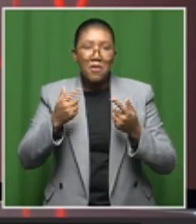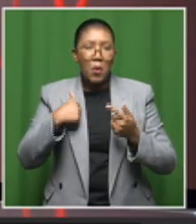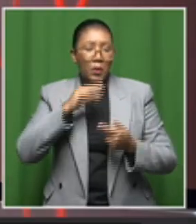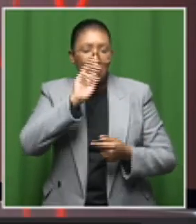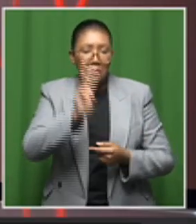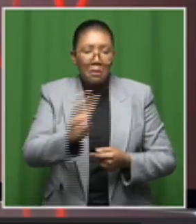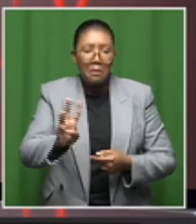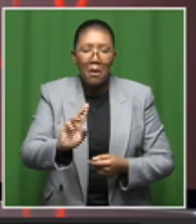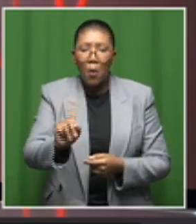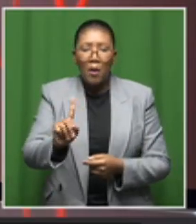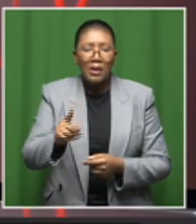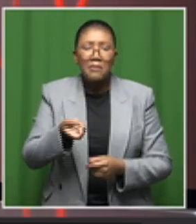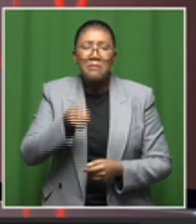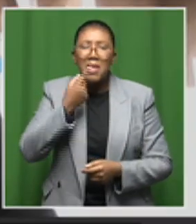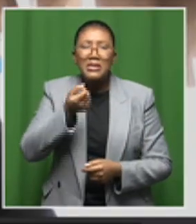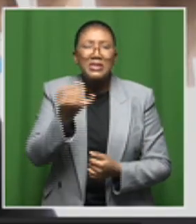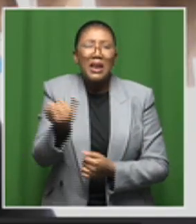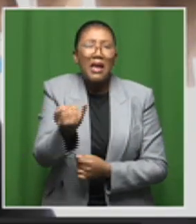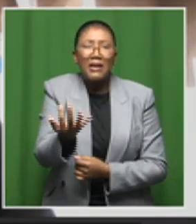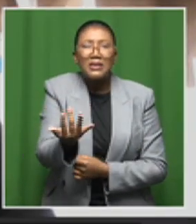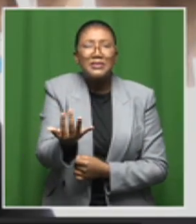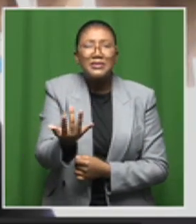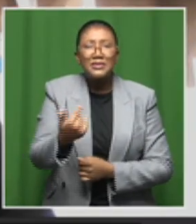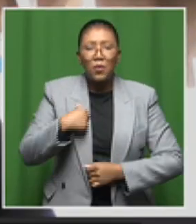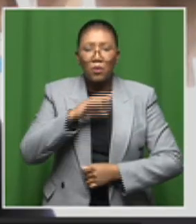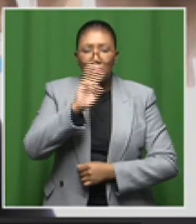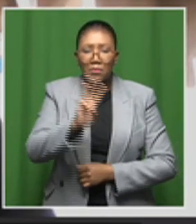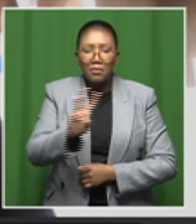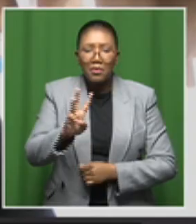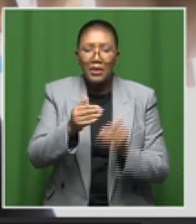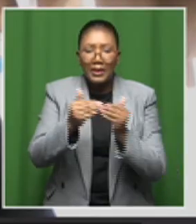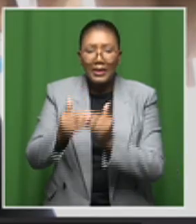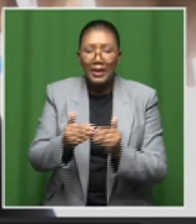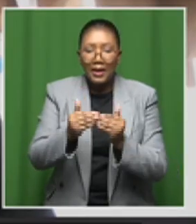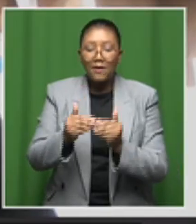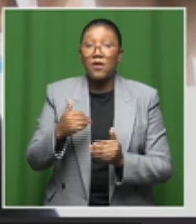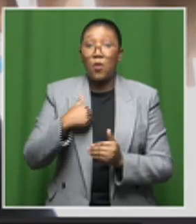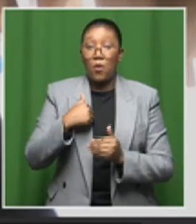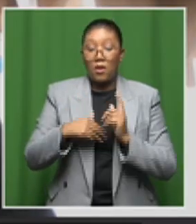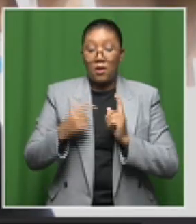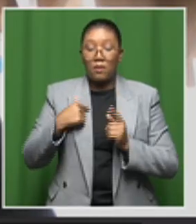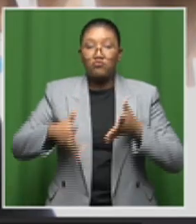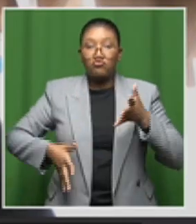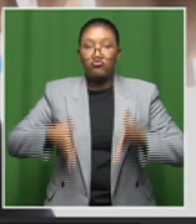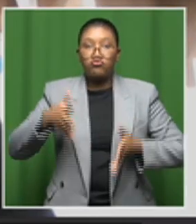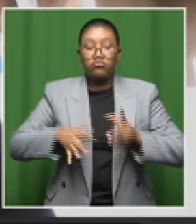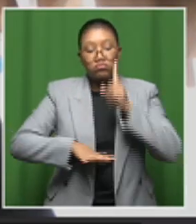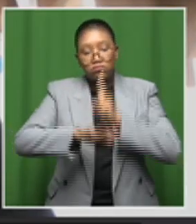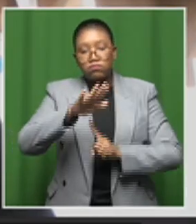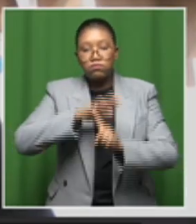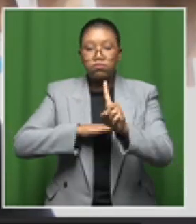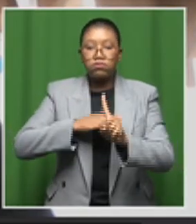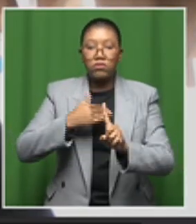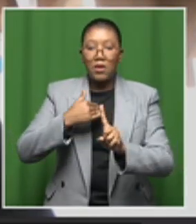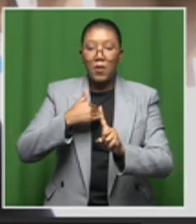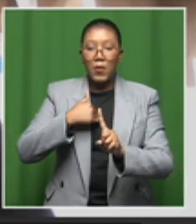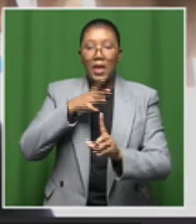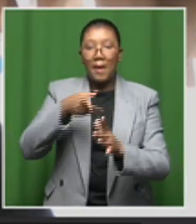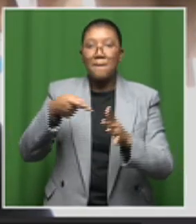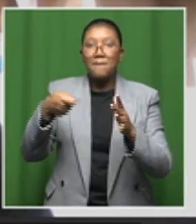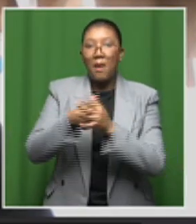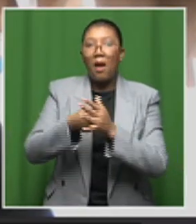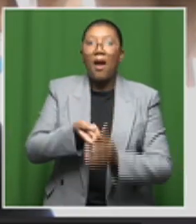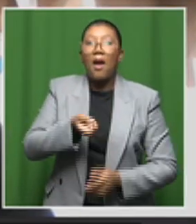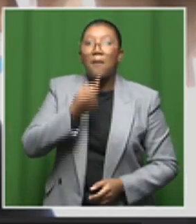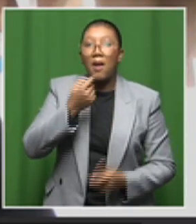for? Yeah, so a lot of the over-the-counter medicines. So if you look at a medicine that many of us take,